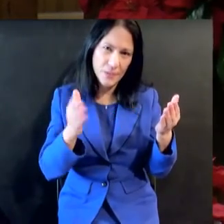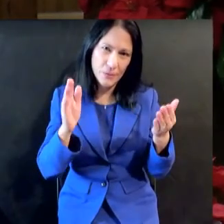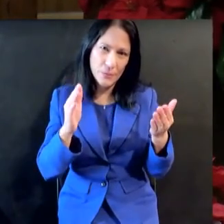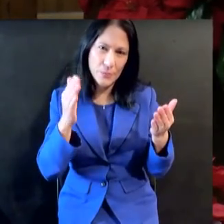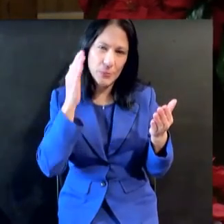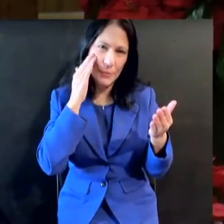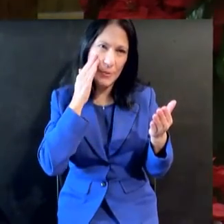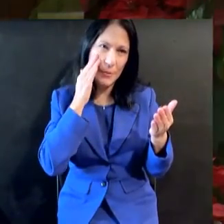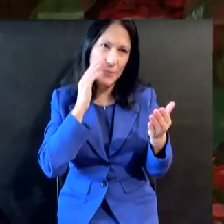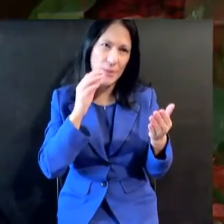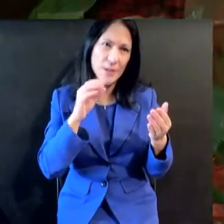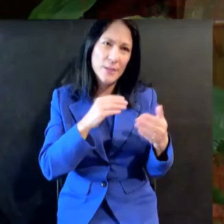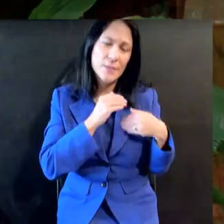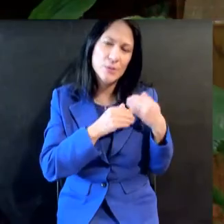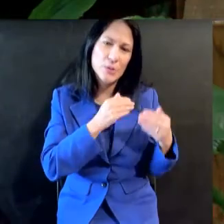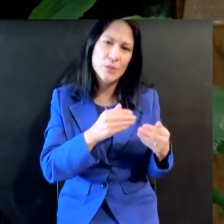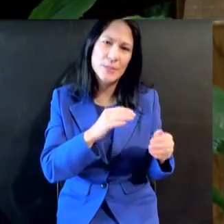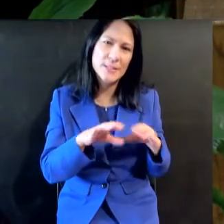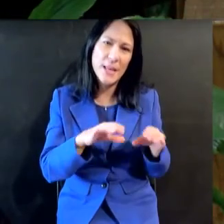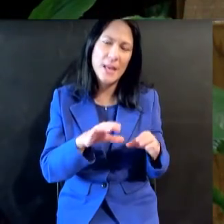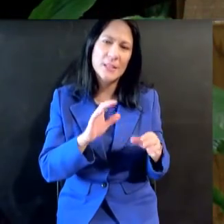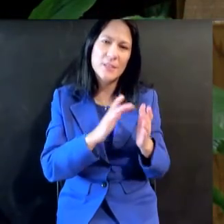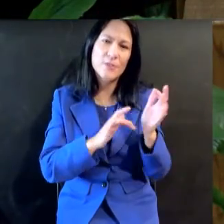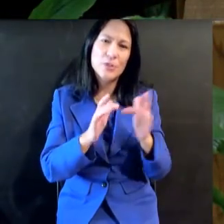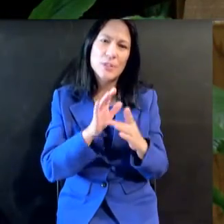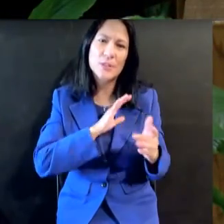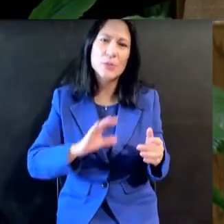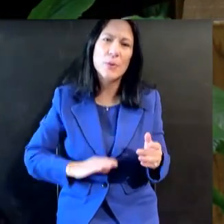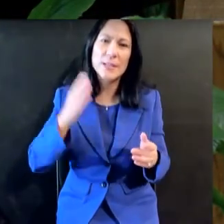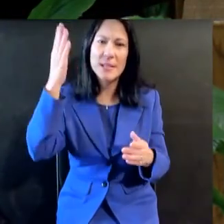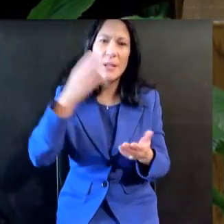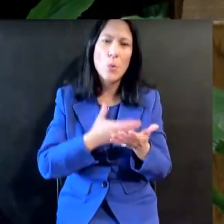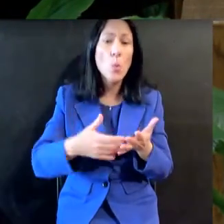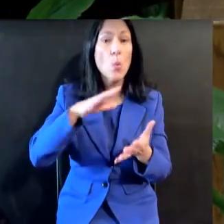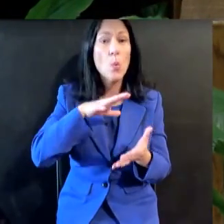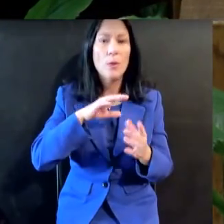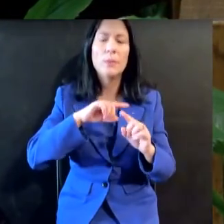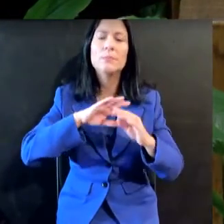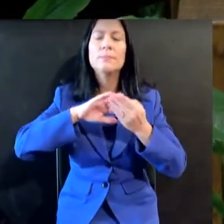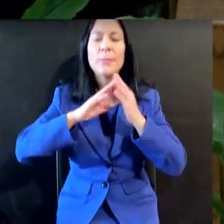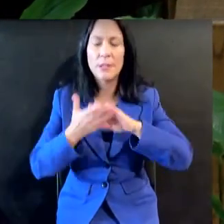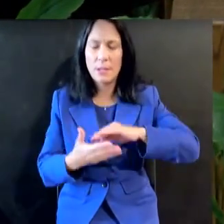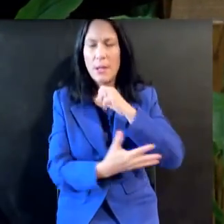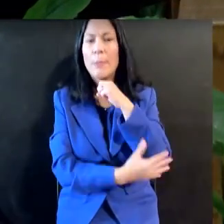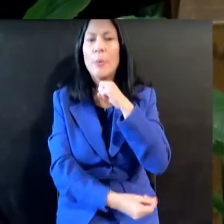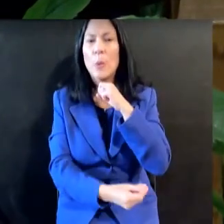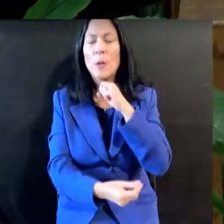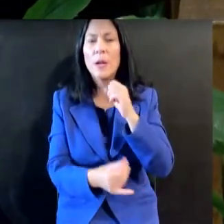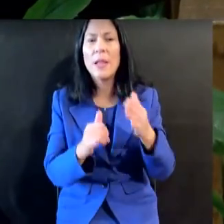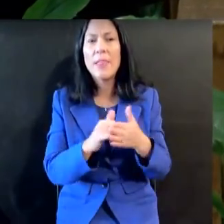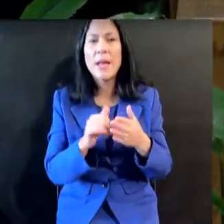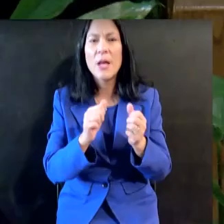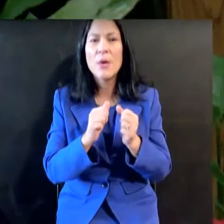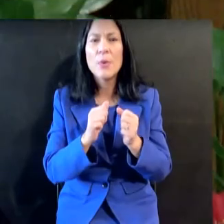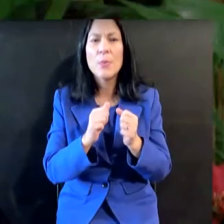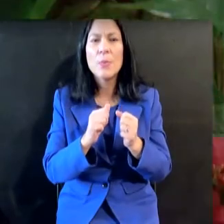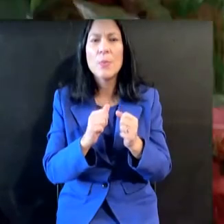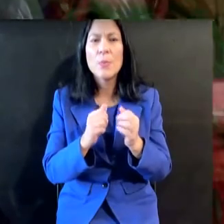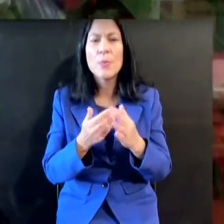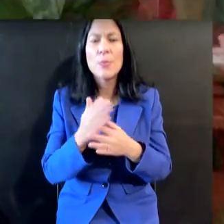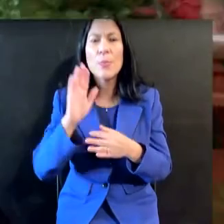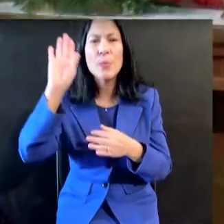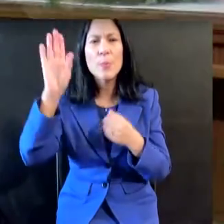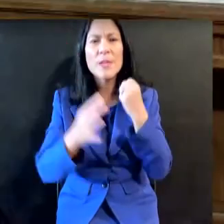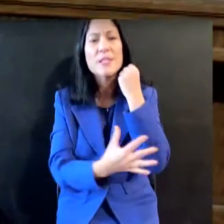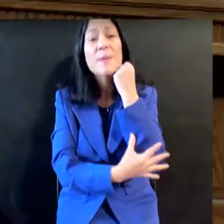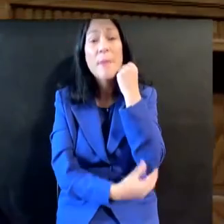Jesus Christ. Though he was rich, yet for your sake he became poor, so that by his poverty, by his